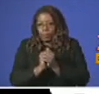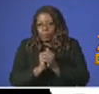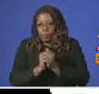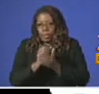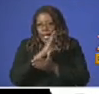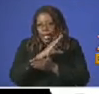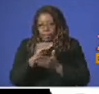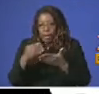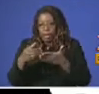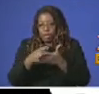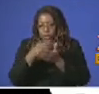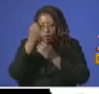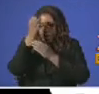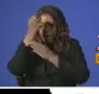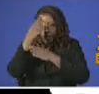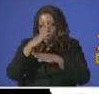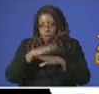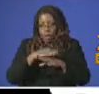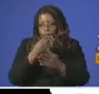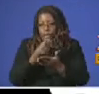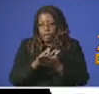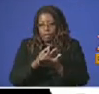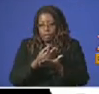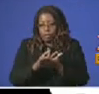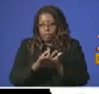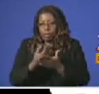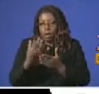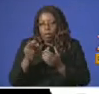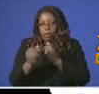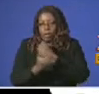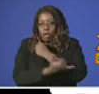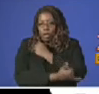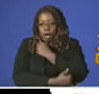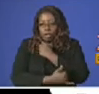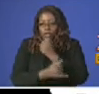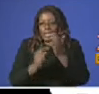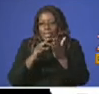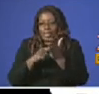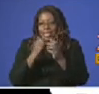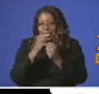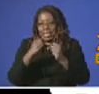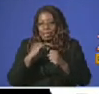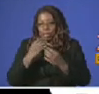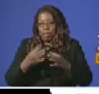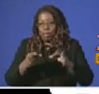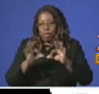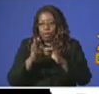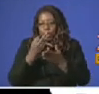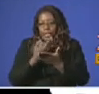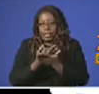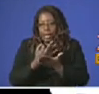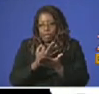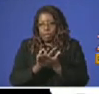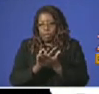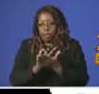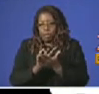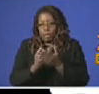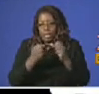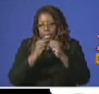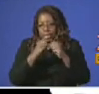comprehensive data on the fiscal position of the country. This system is a key component of the public financial management